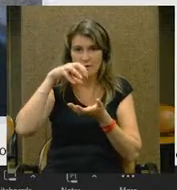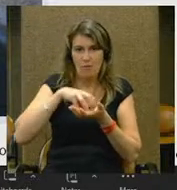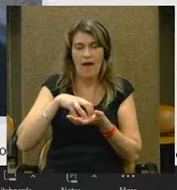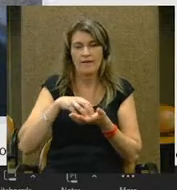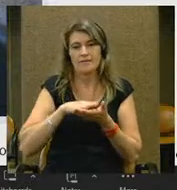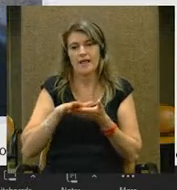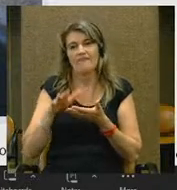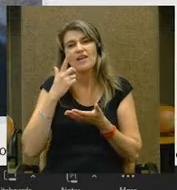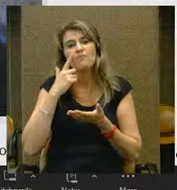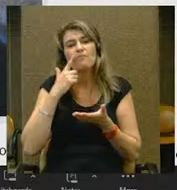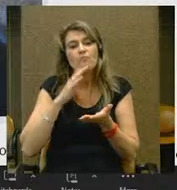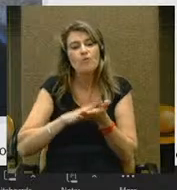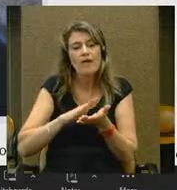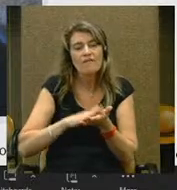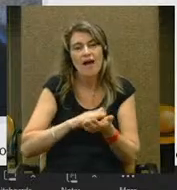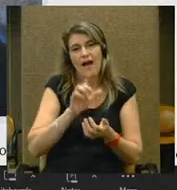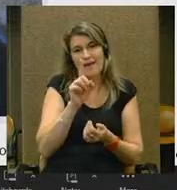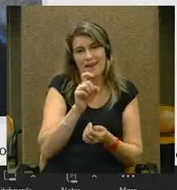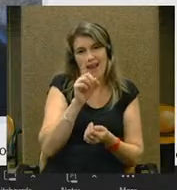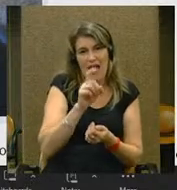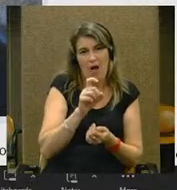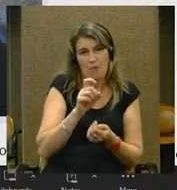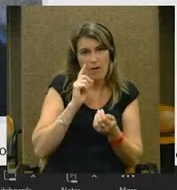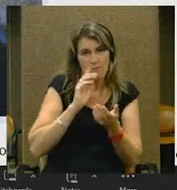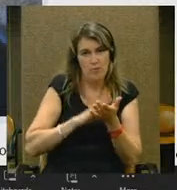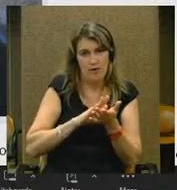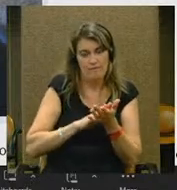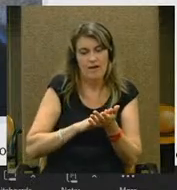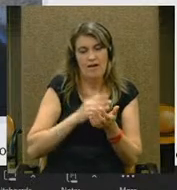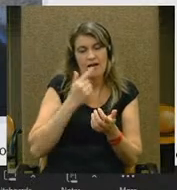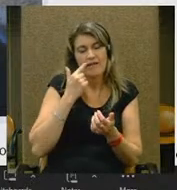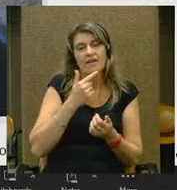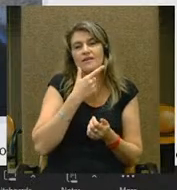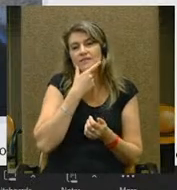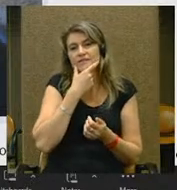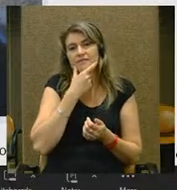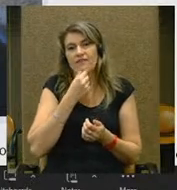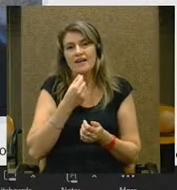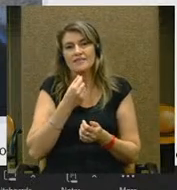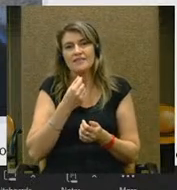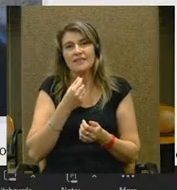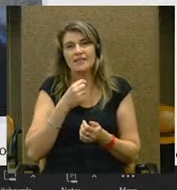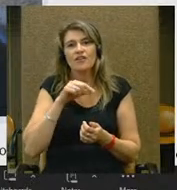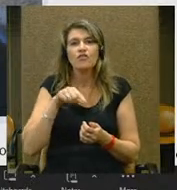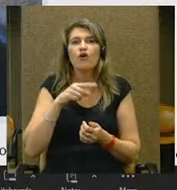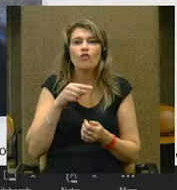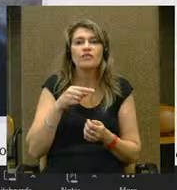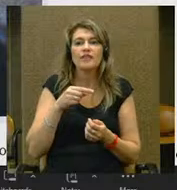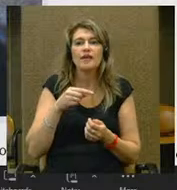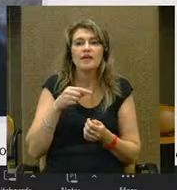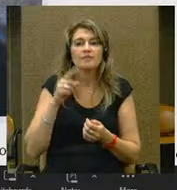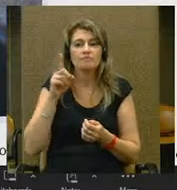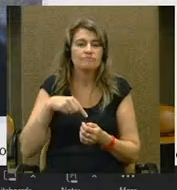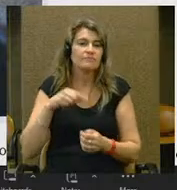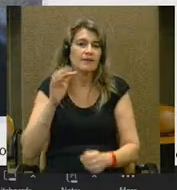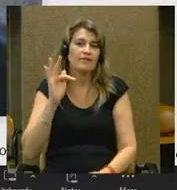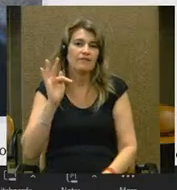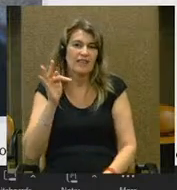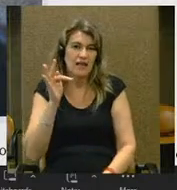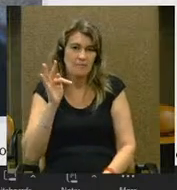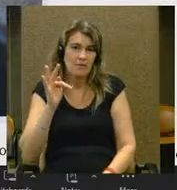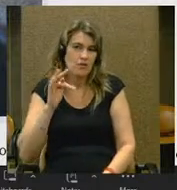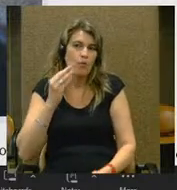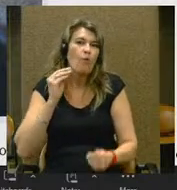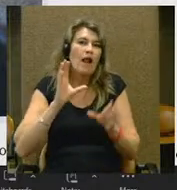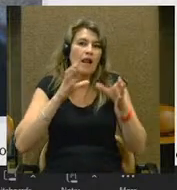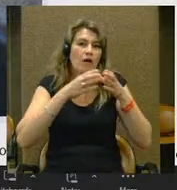for us to kind of track where fentanyl was hitting different communities and take action. I mean, I don't think we would have prevented all of these deaths, but I do think we could have